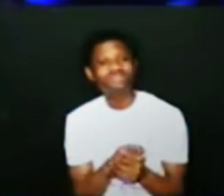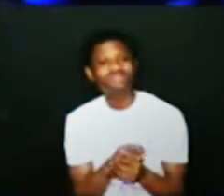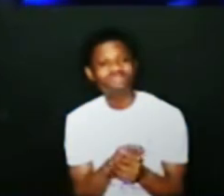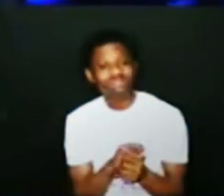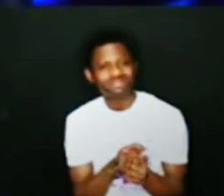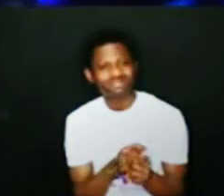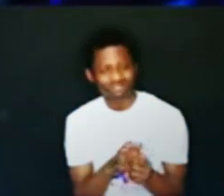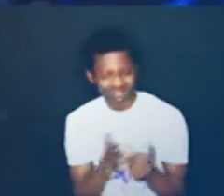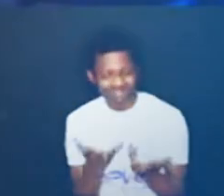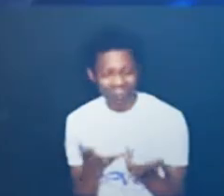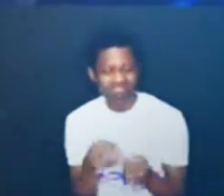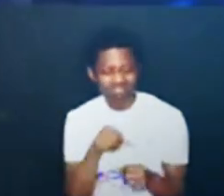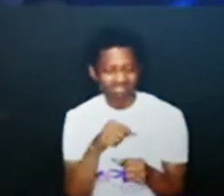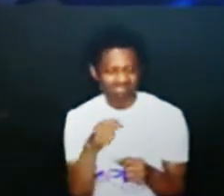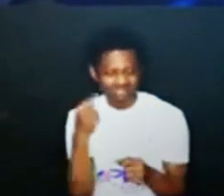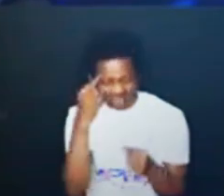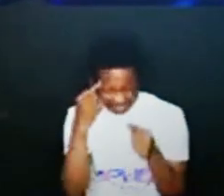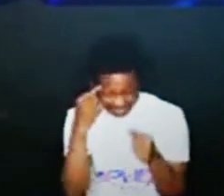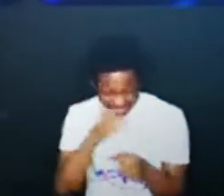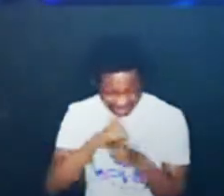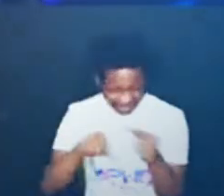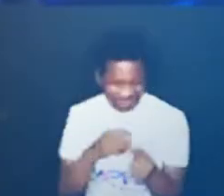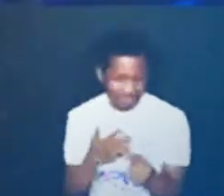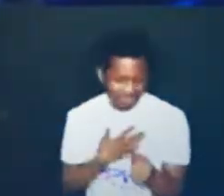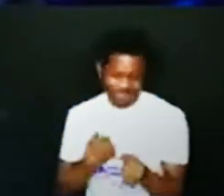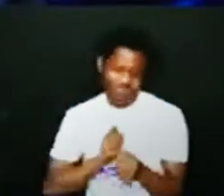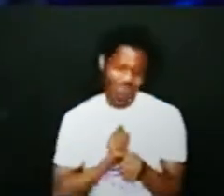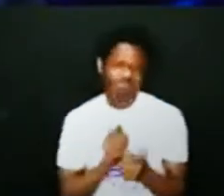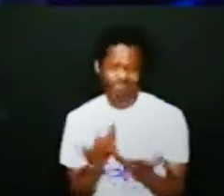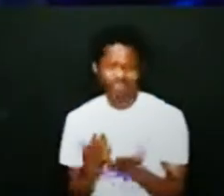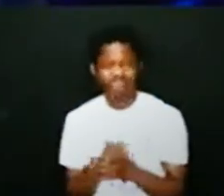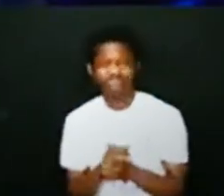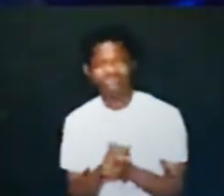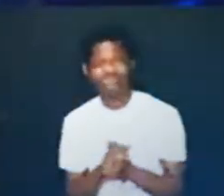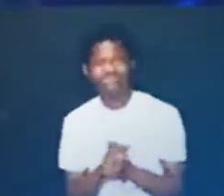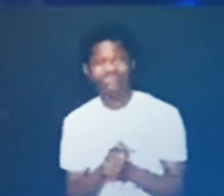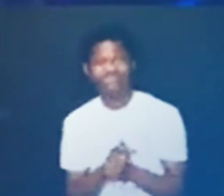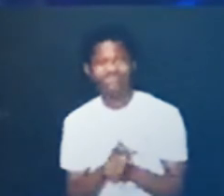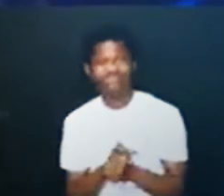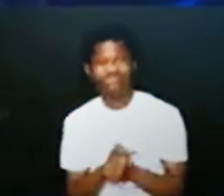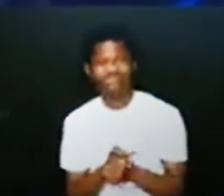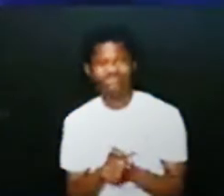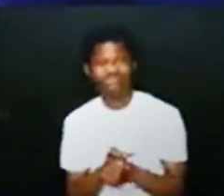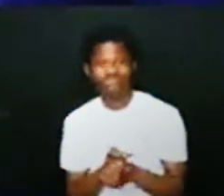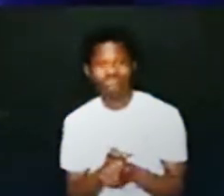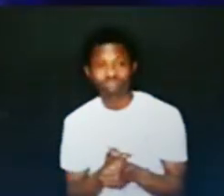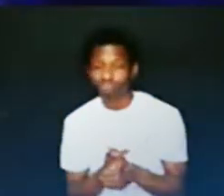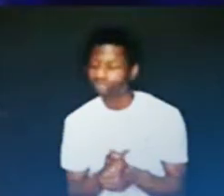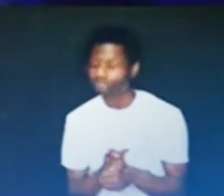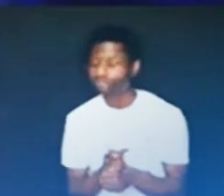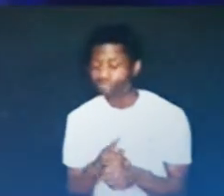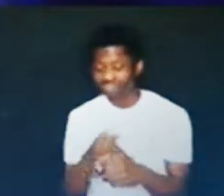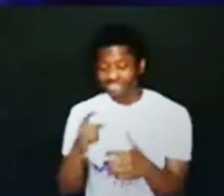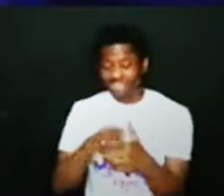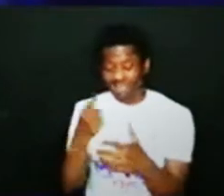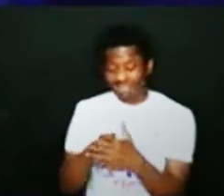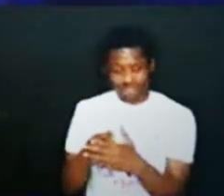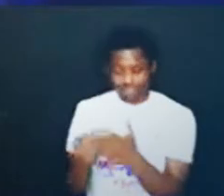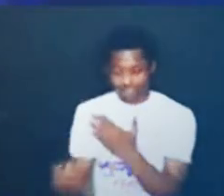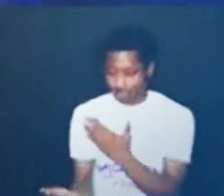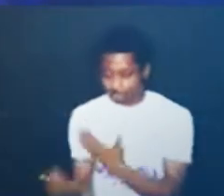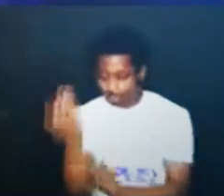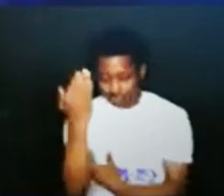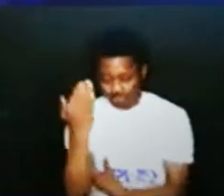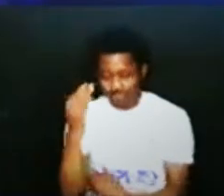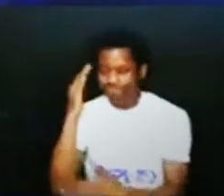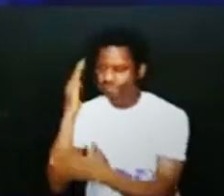myself. I'm thinking about myself. Yeah, so 23 verse 12. The next morning, some